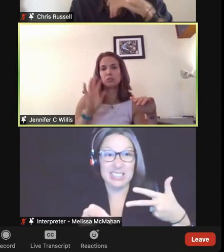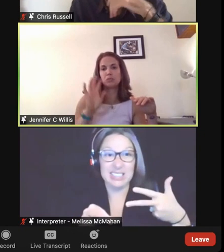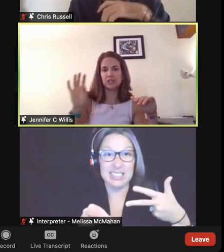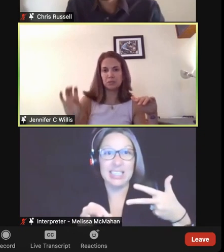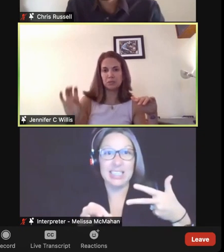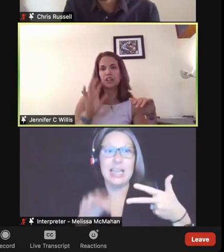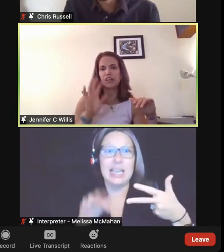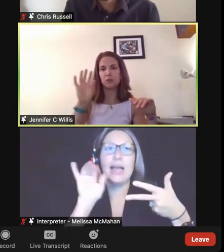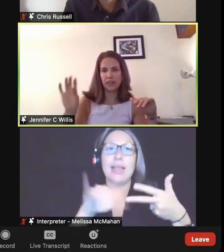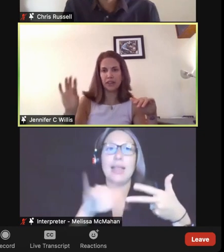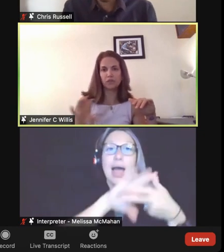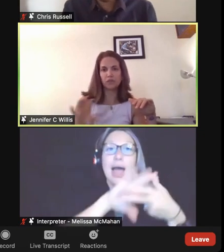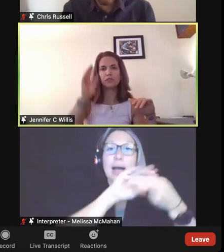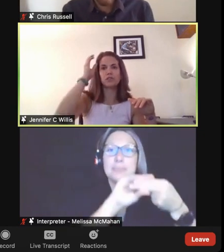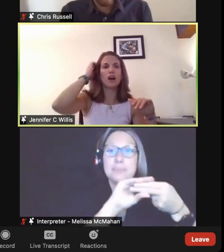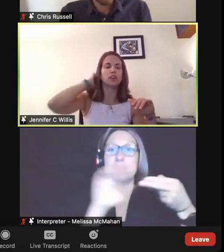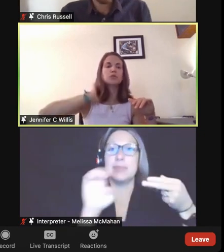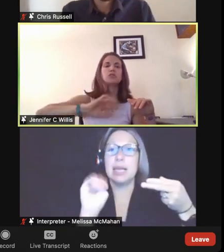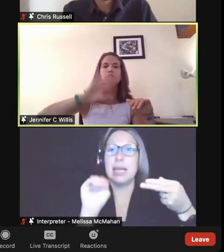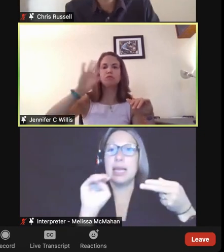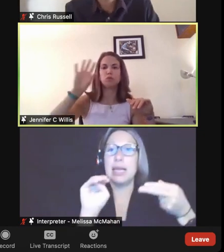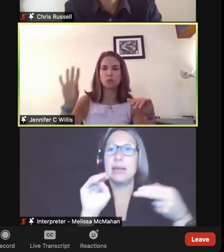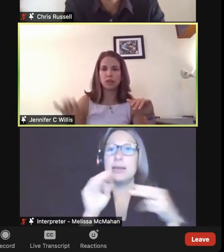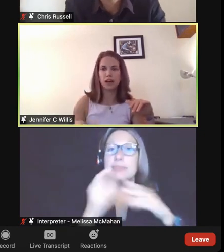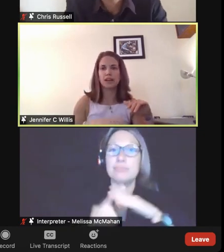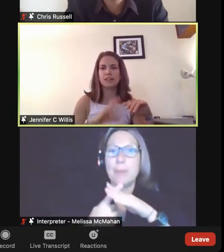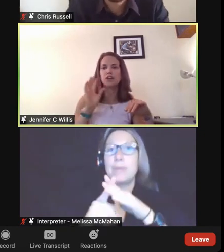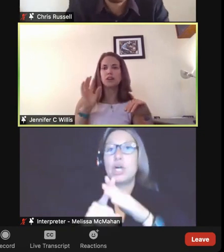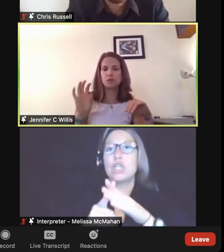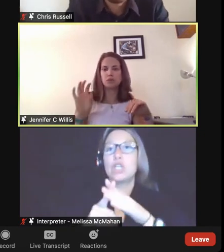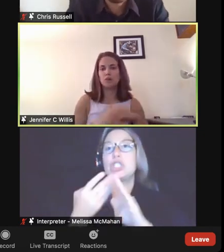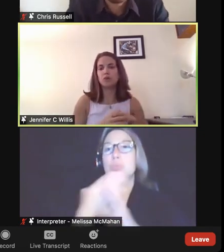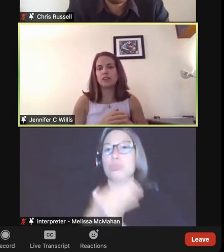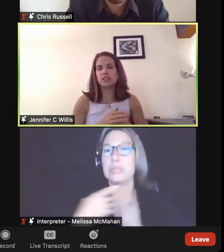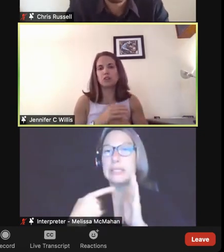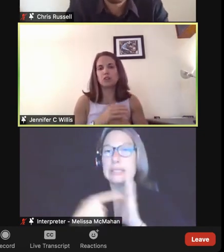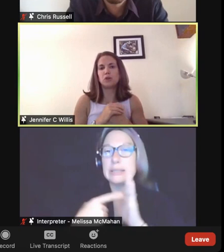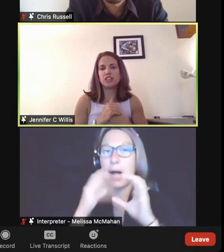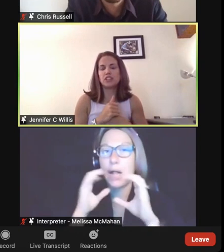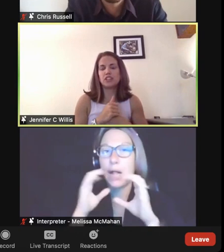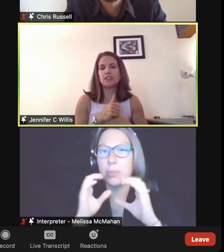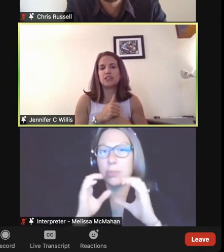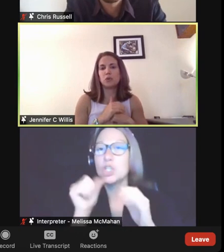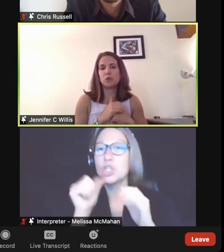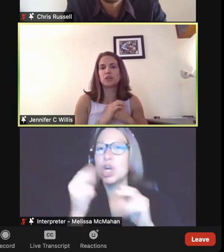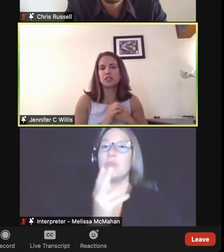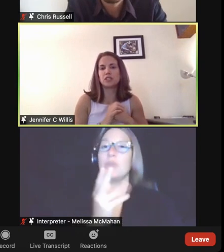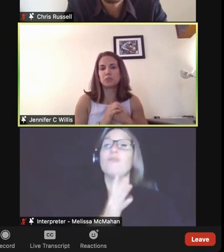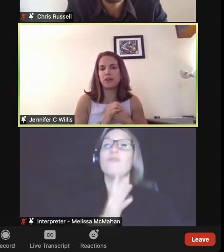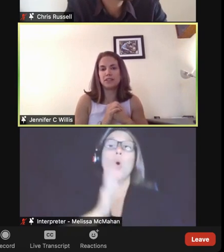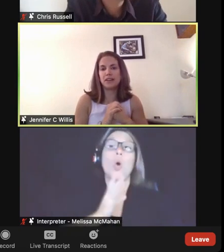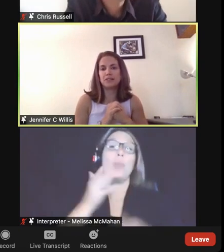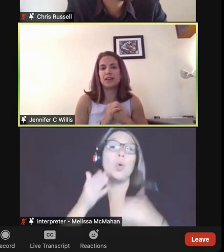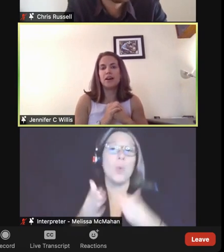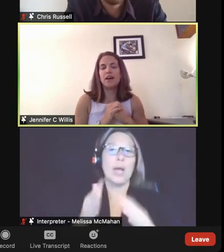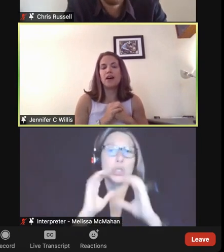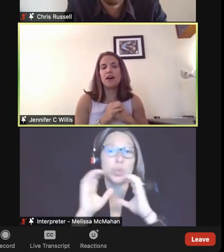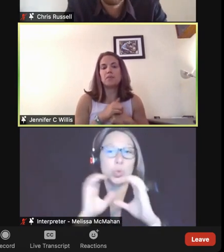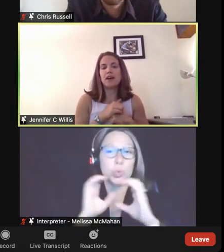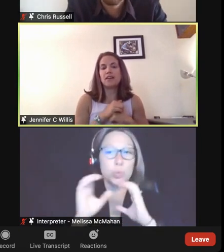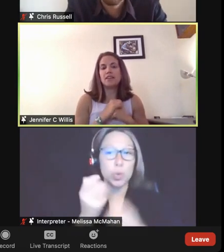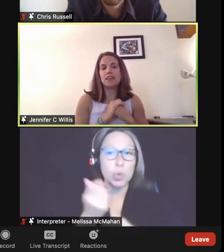that emerging pre-symbolic communicator, those that are not using formalized modalities of communication yet to express